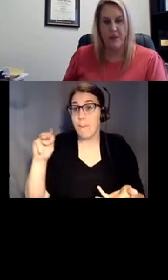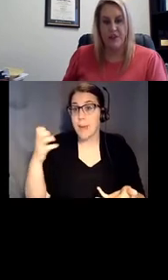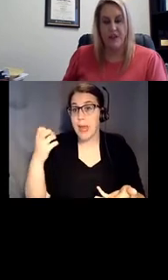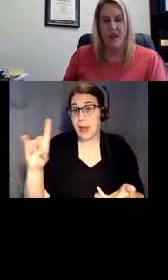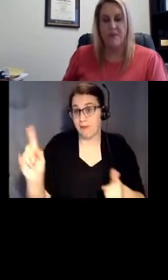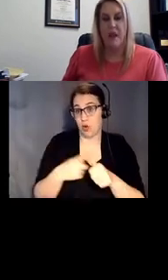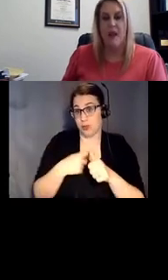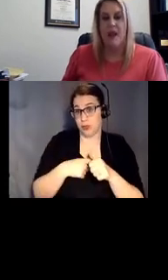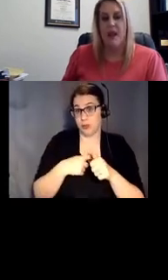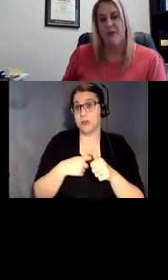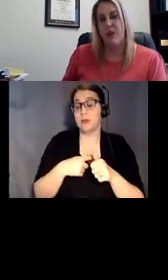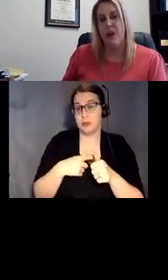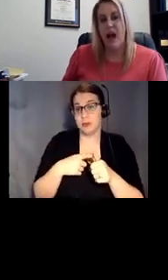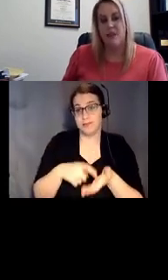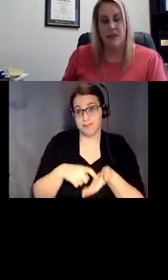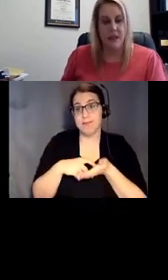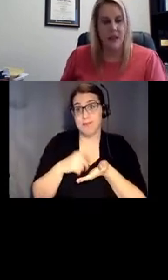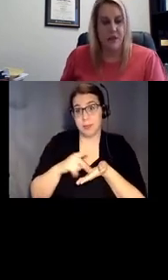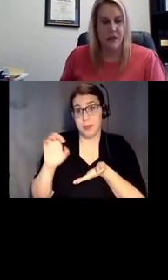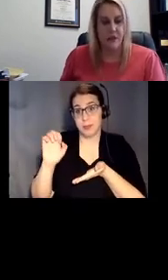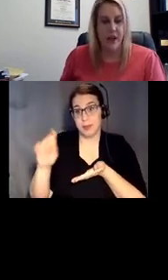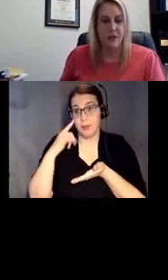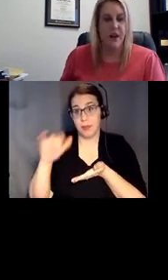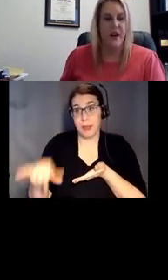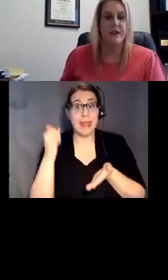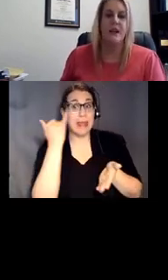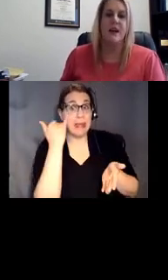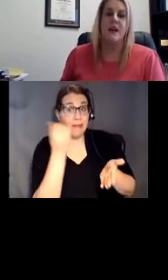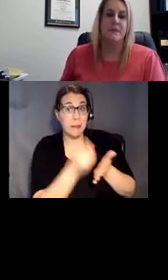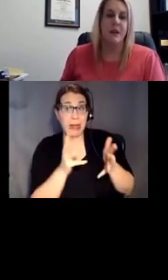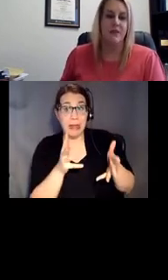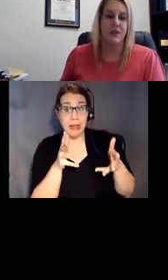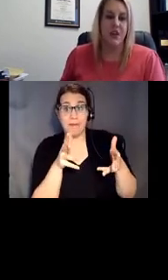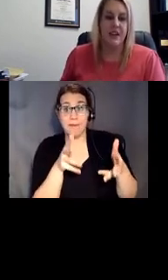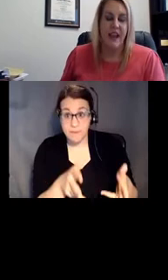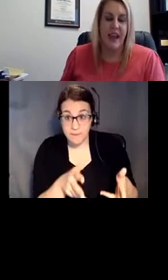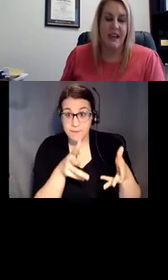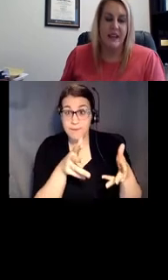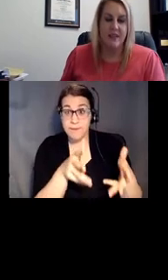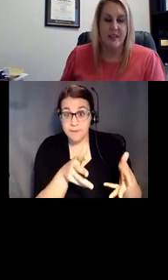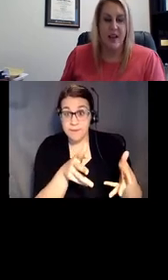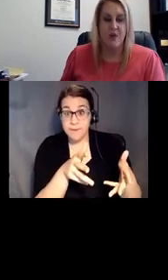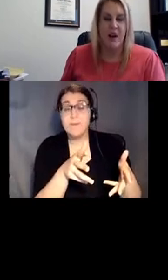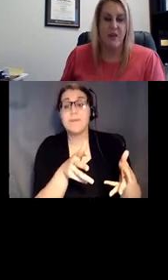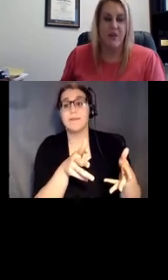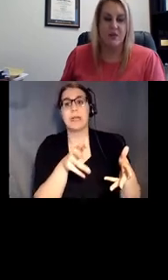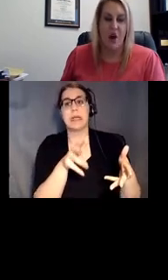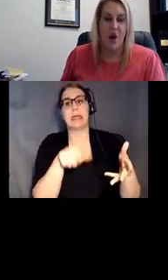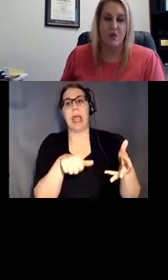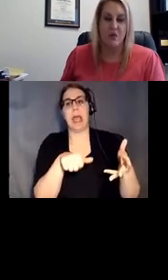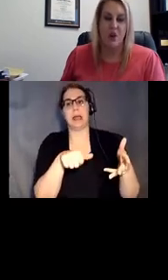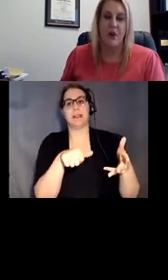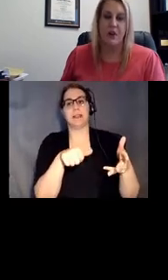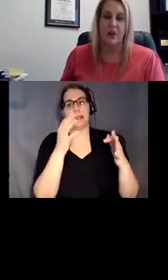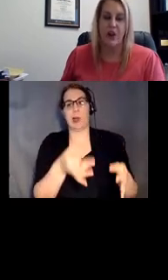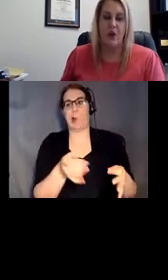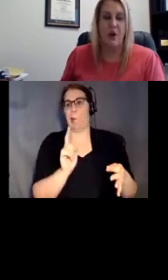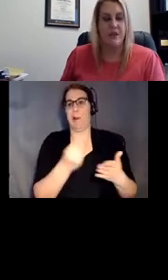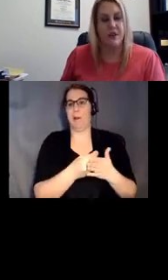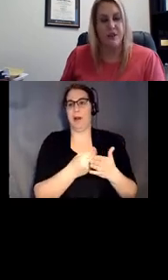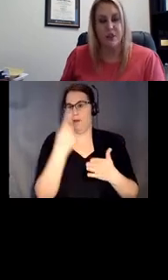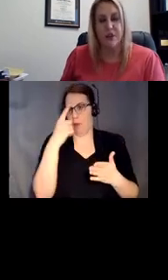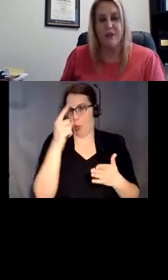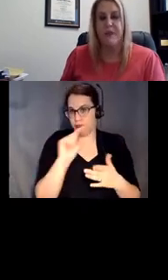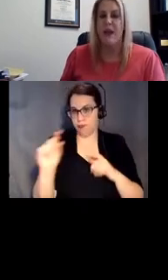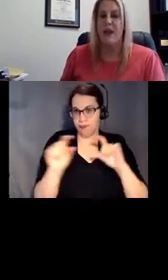payback provision here. If there are assets left over in that trust, the beneficiary can designate where those go. So it could go